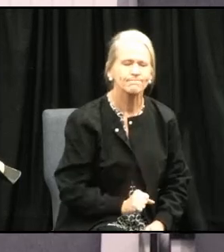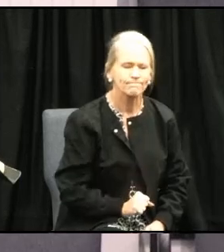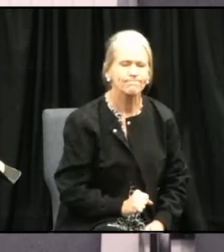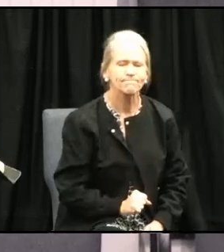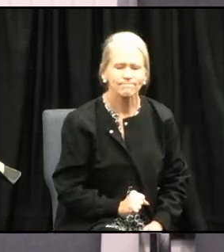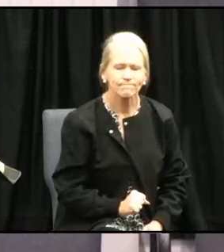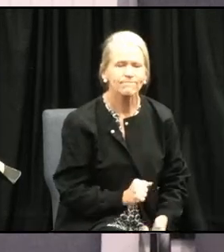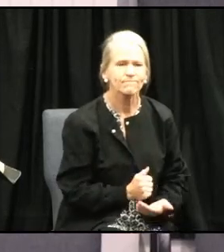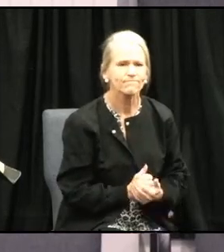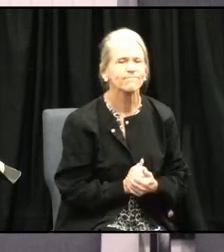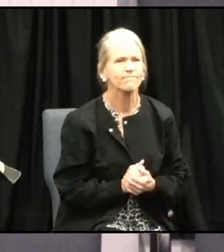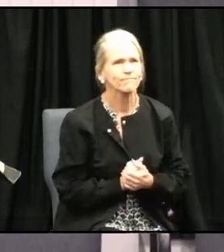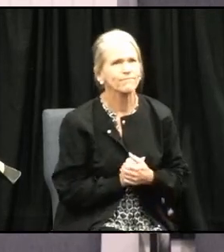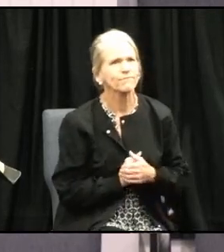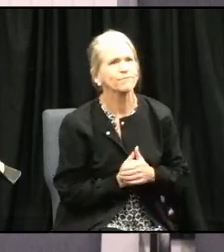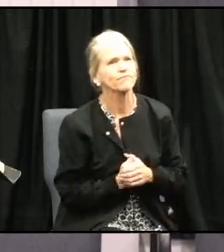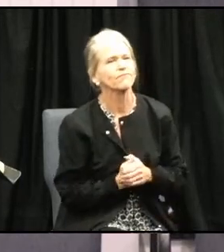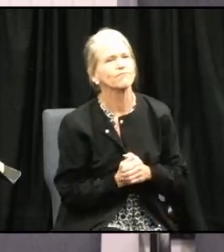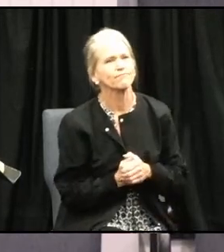it.